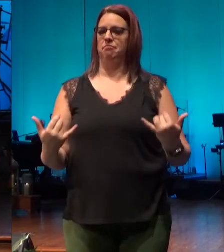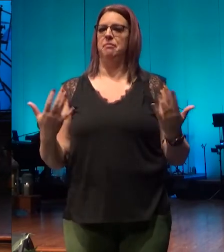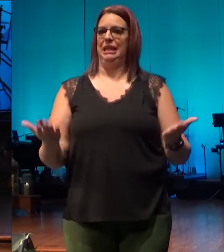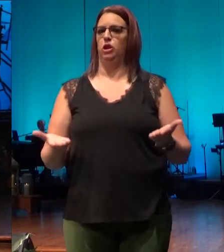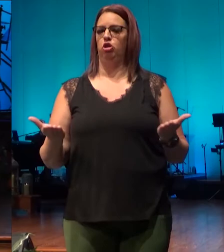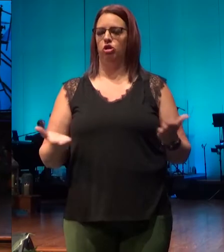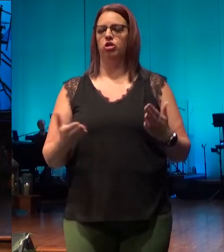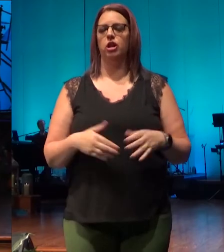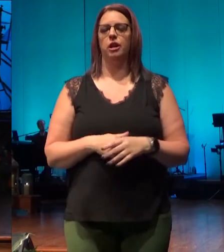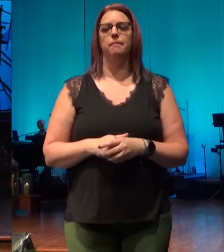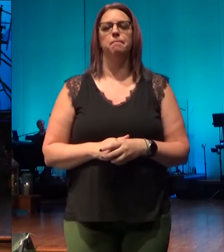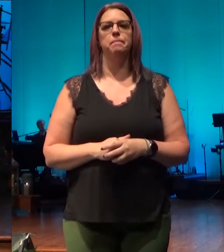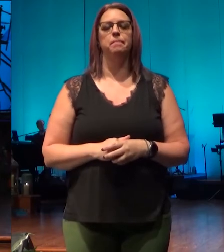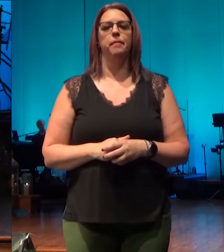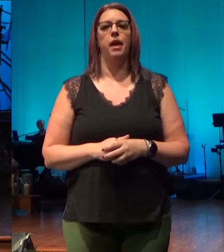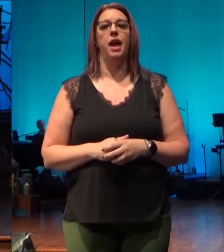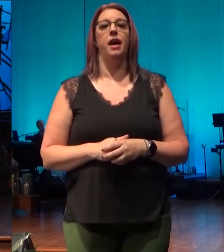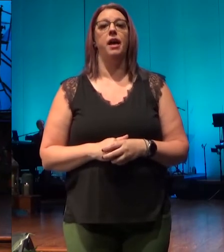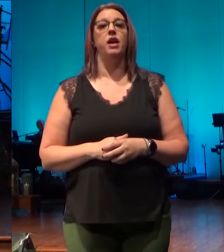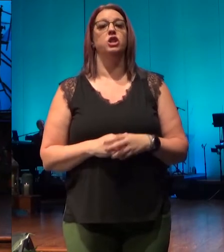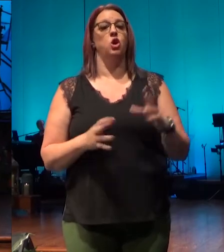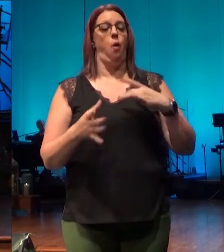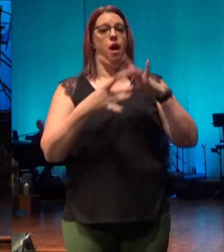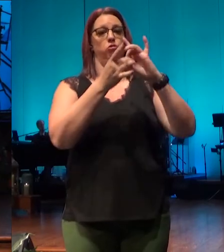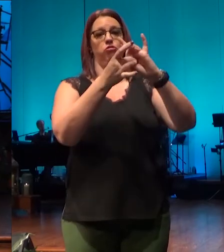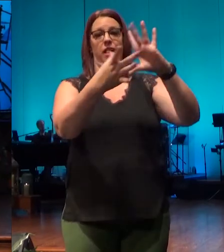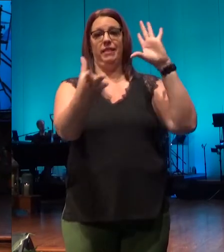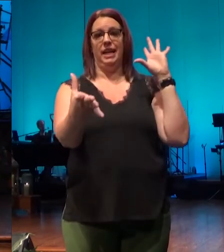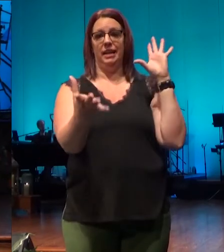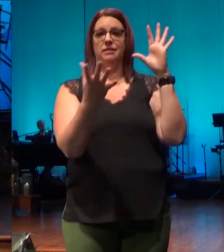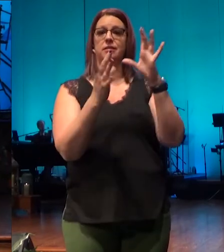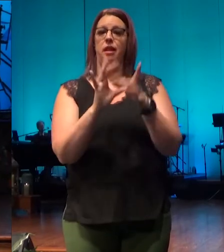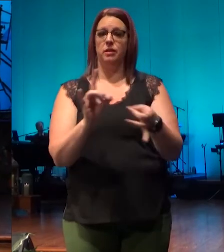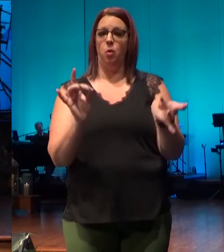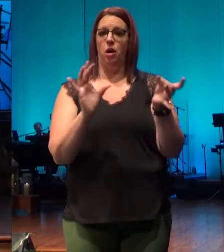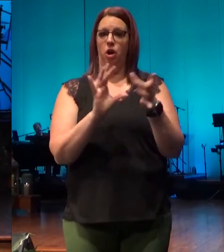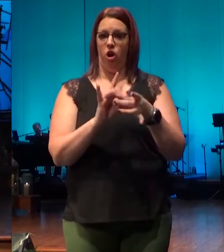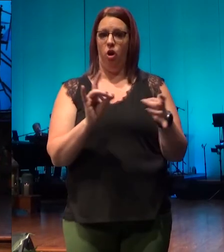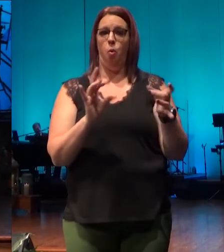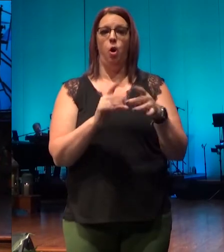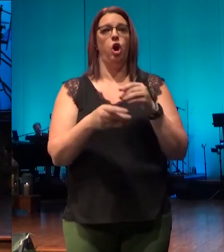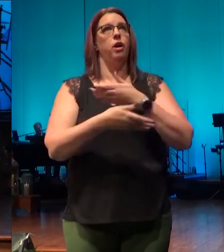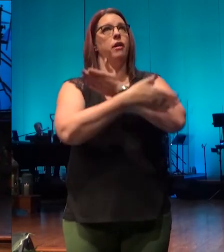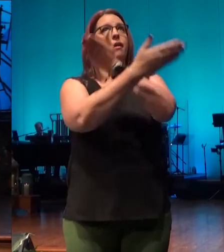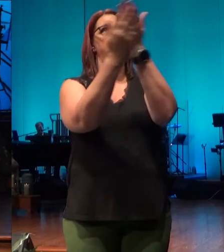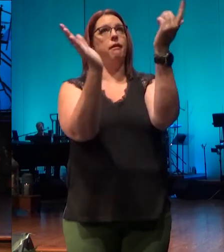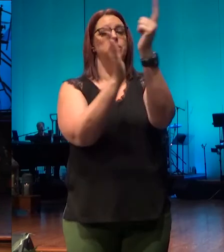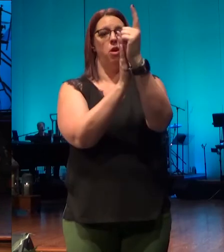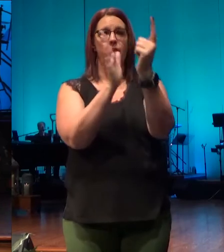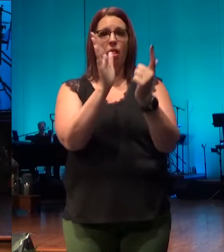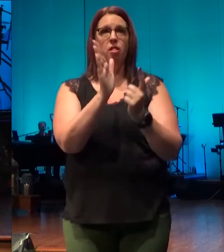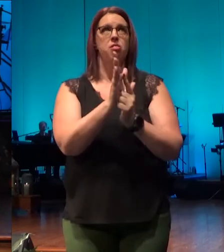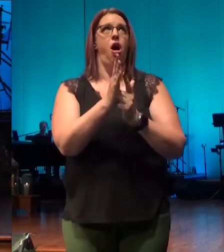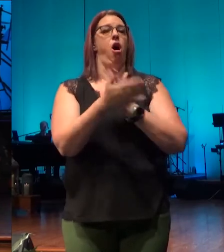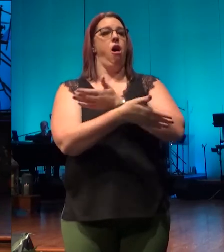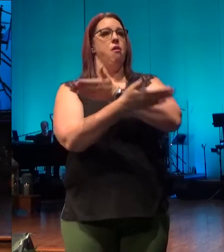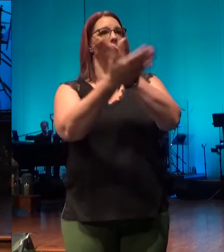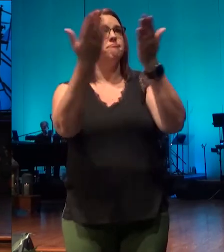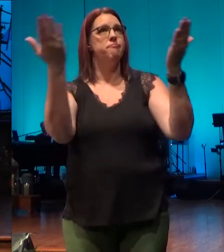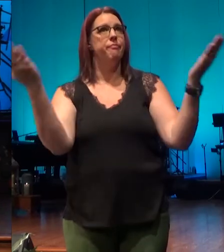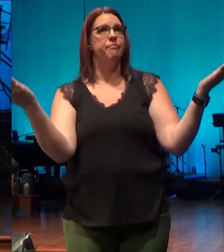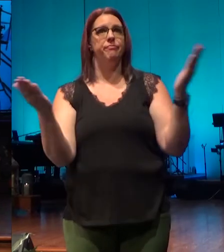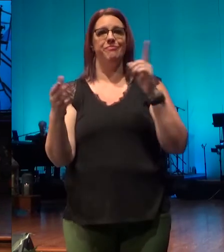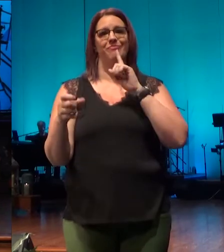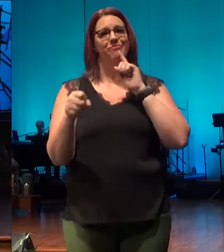now. And therefore, I release this word. I release this word into that law that makes it so. I release it in